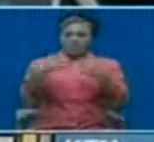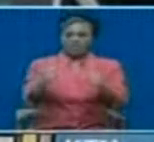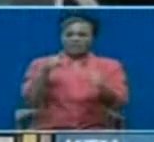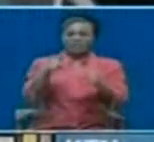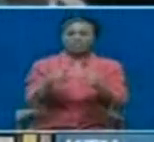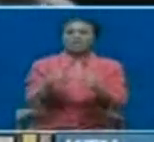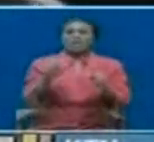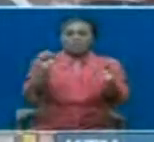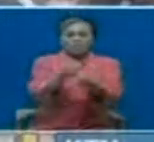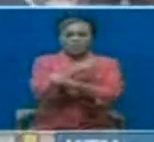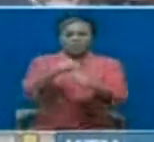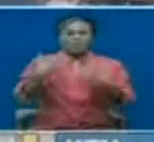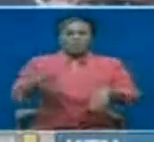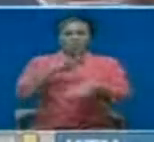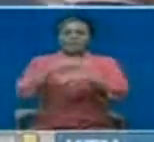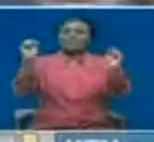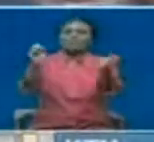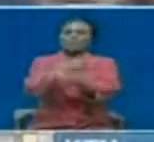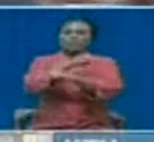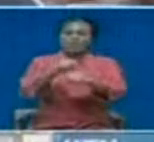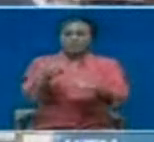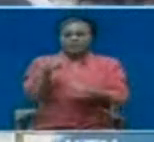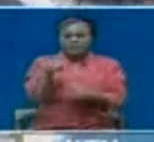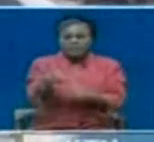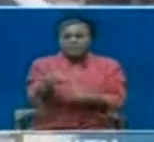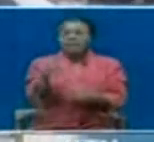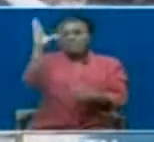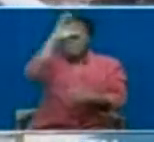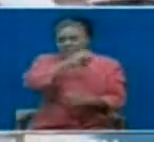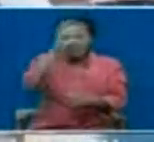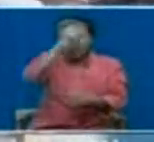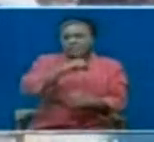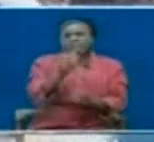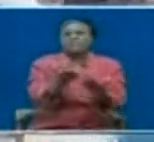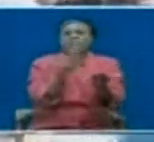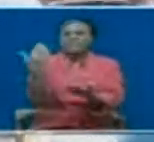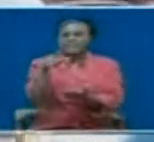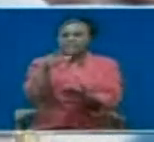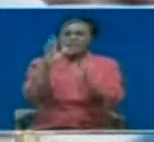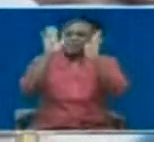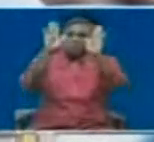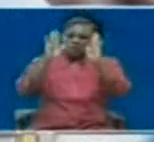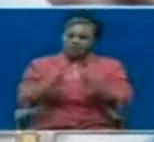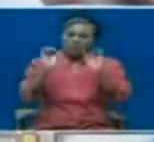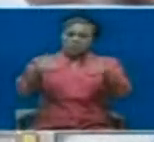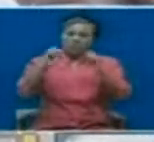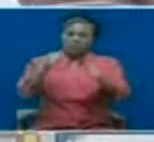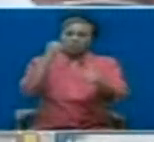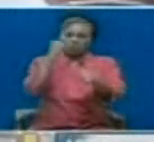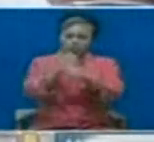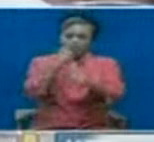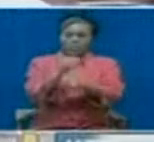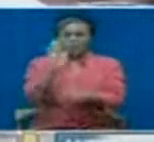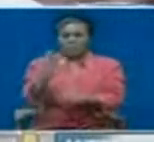beyond the reach of many. You cannot miss all the essential equipment and supplies that will enable you to facilitate